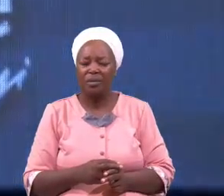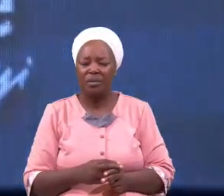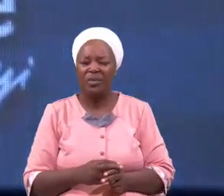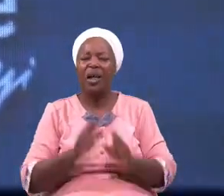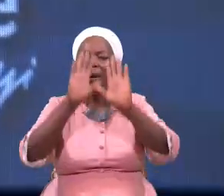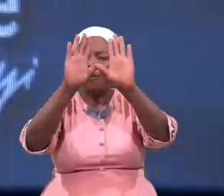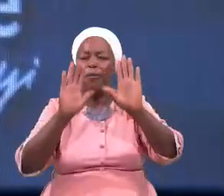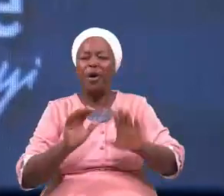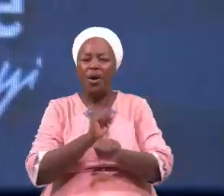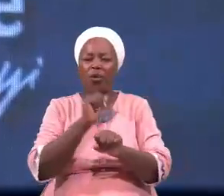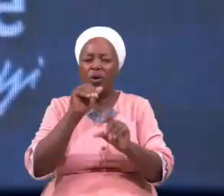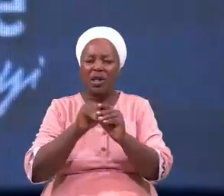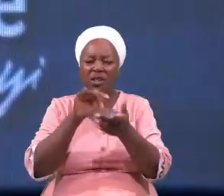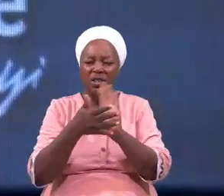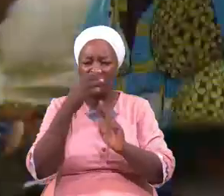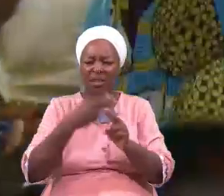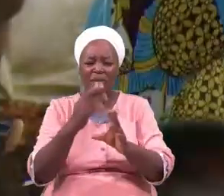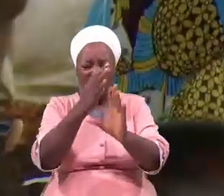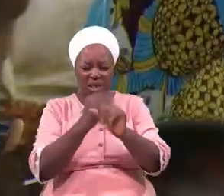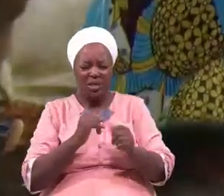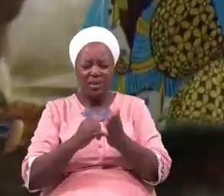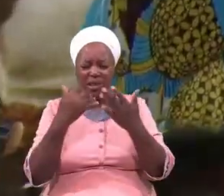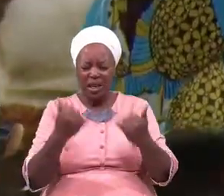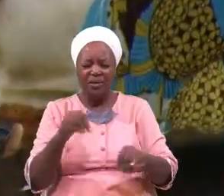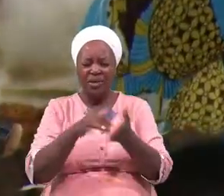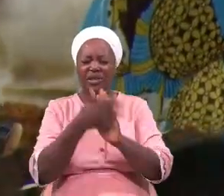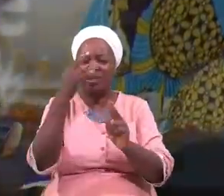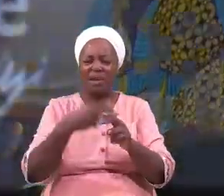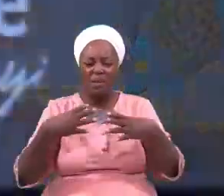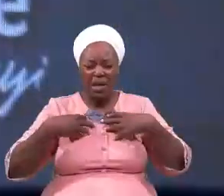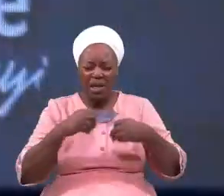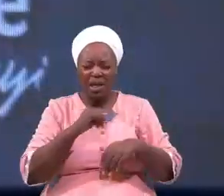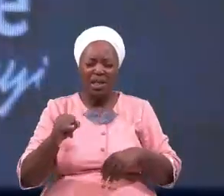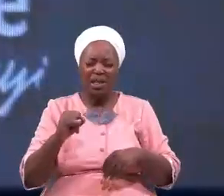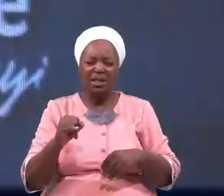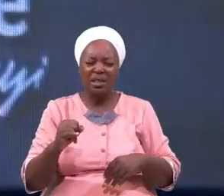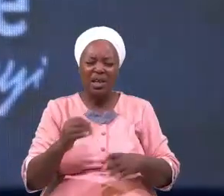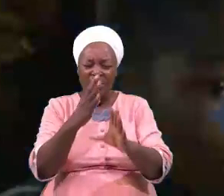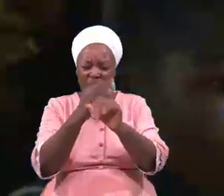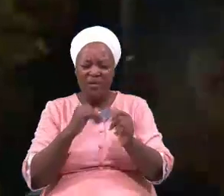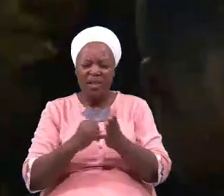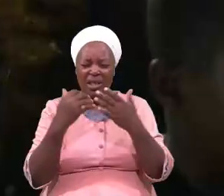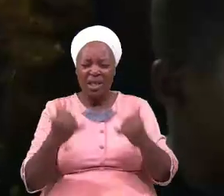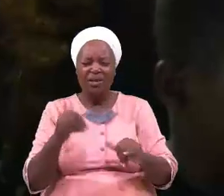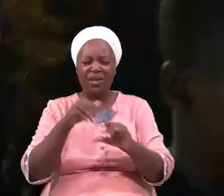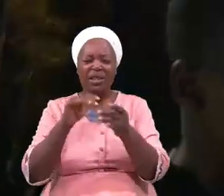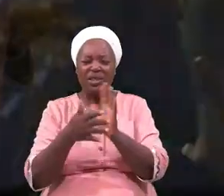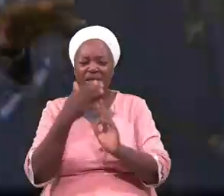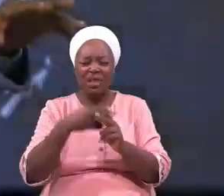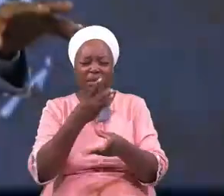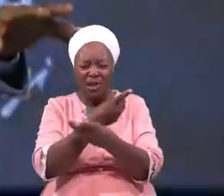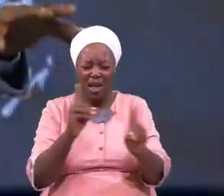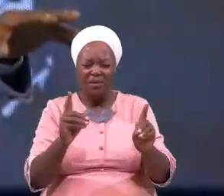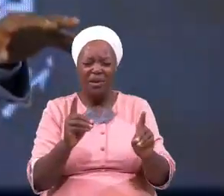Miracle. Receive it now. Healing. Receive it now.